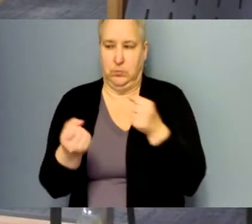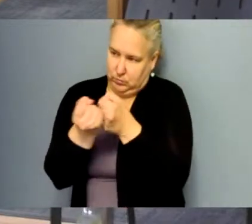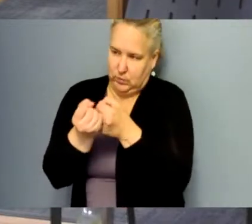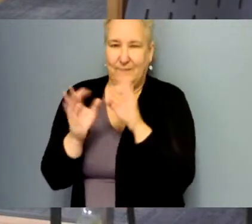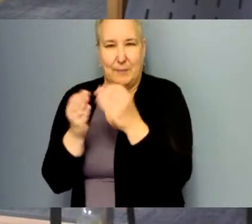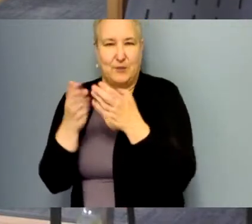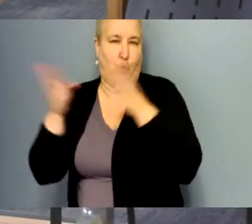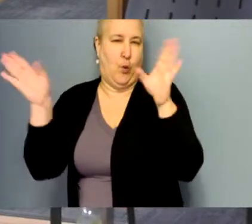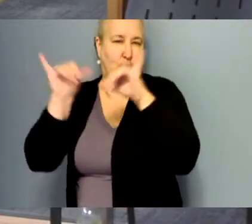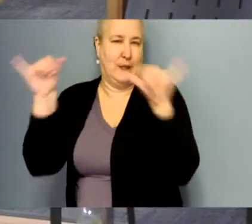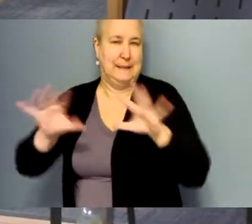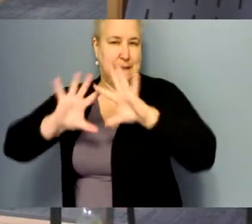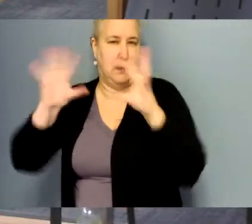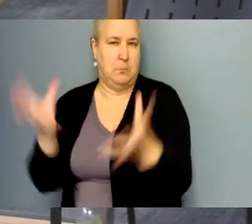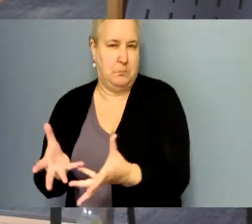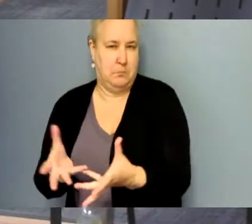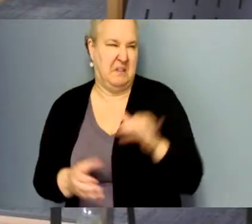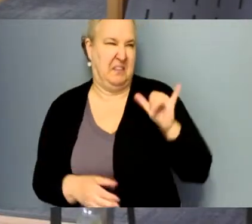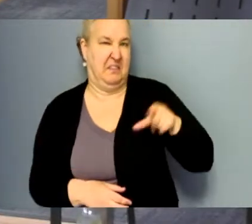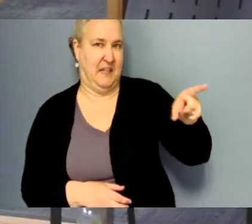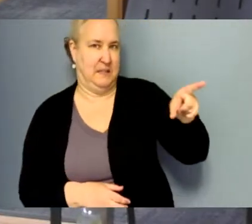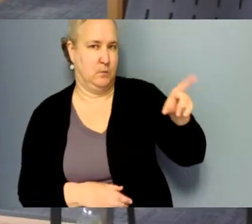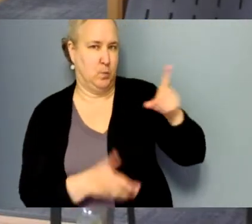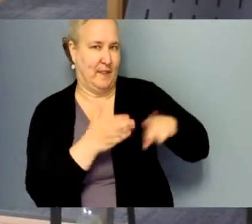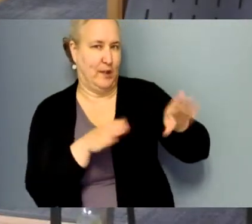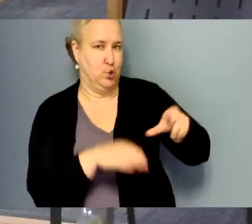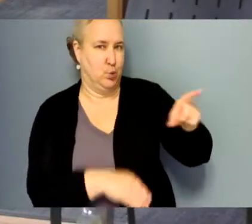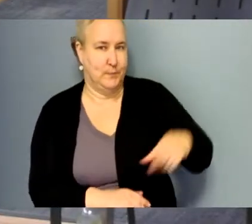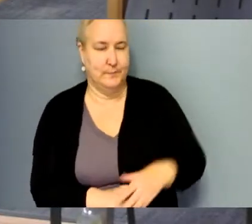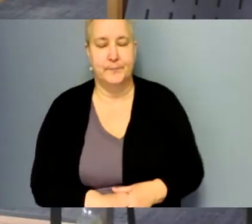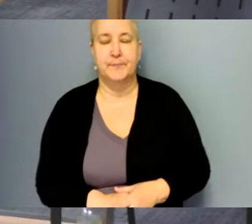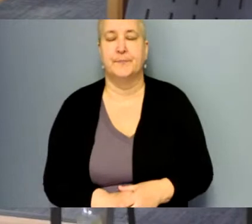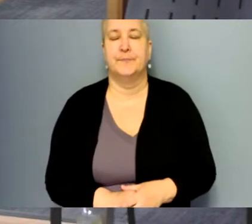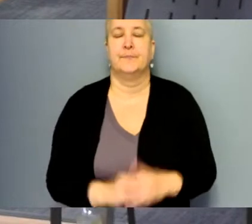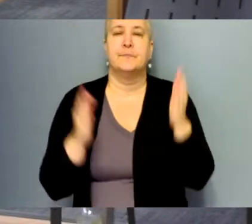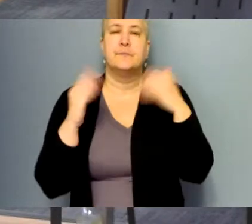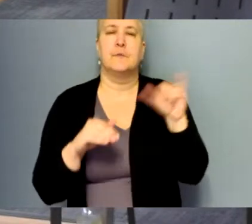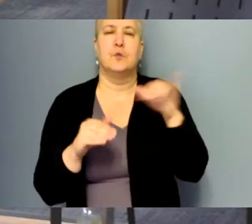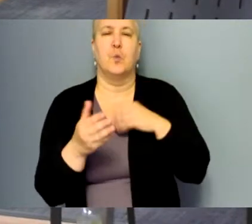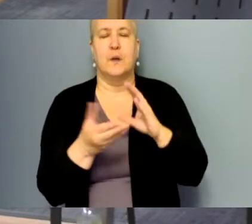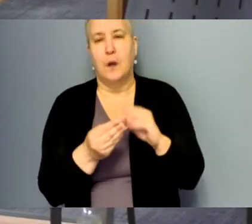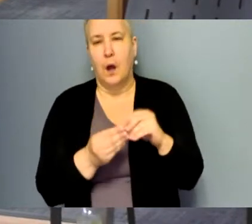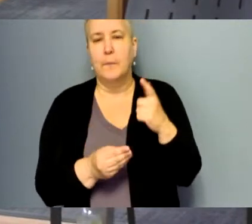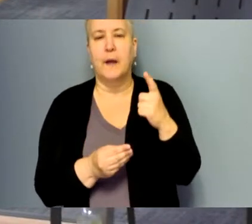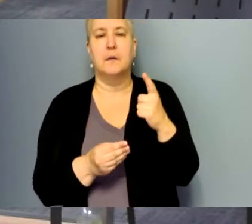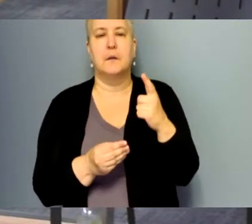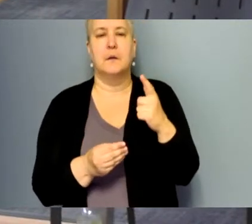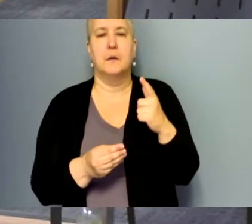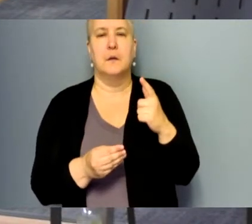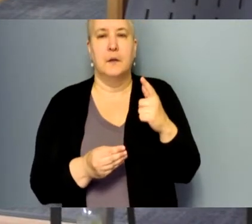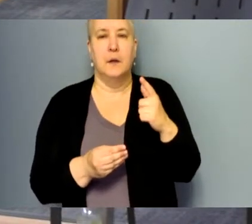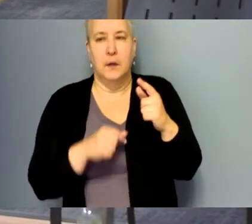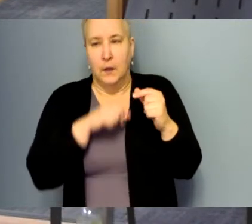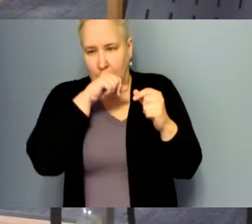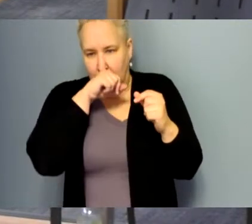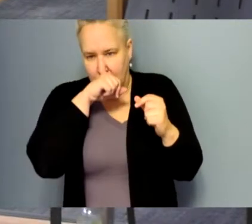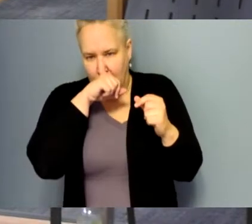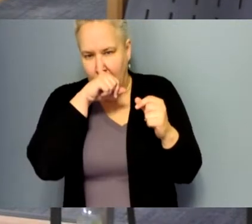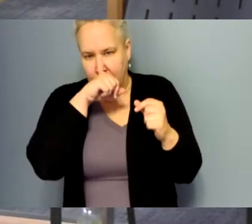overall system. So that's what that is. And I did want to comment, because you meant on 2H, which is also a program that